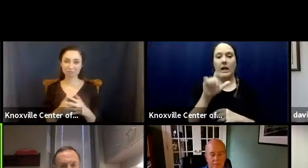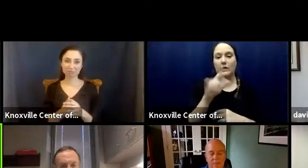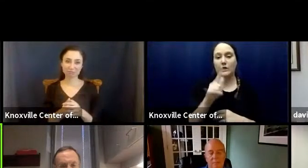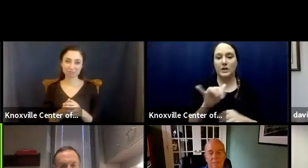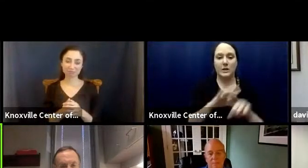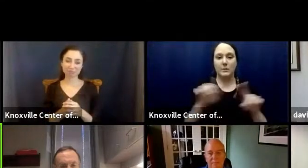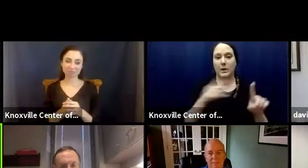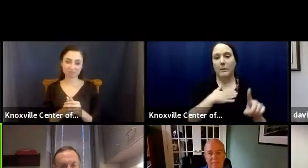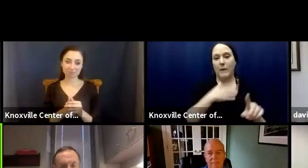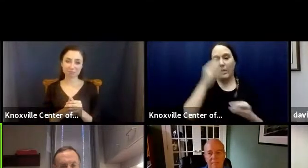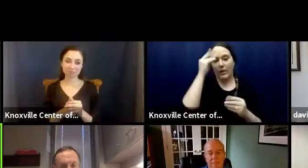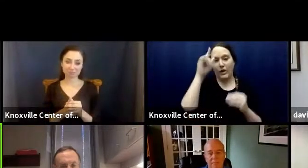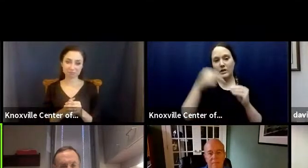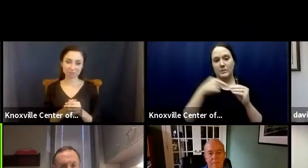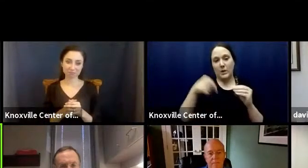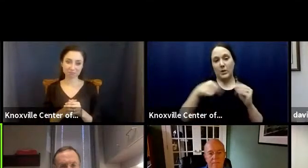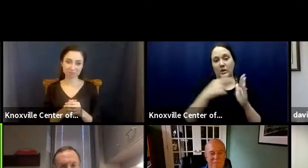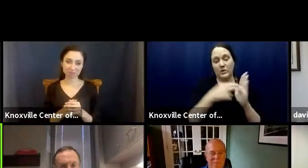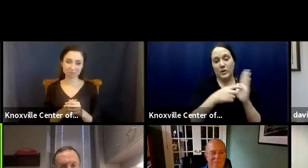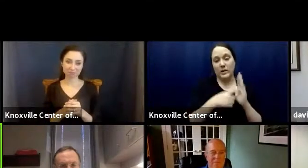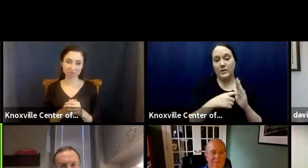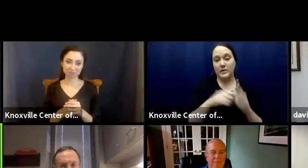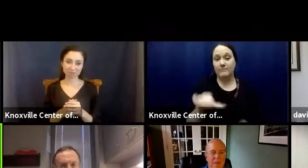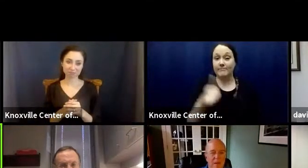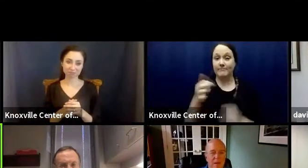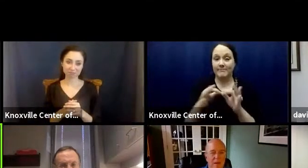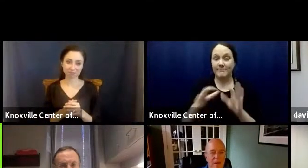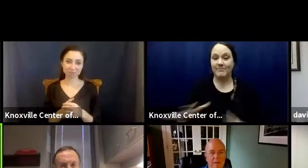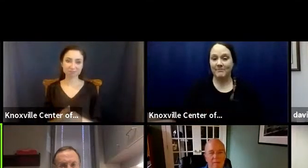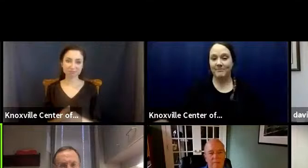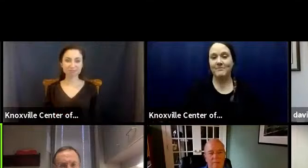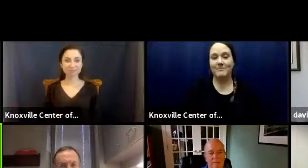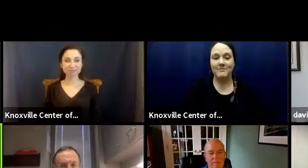about this regulation.